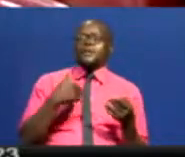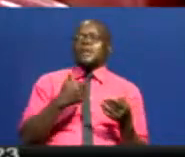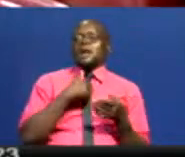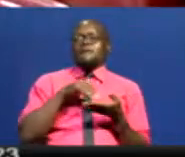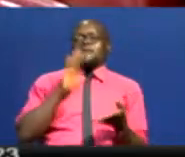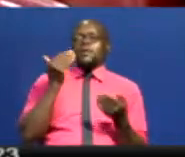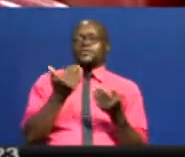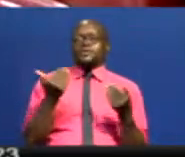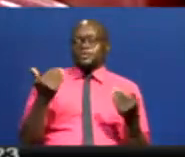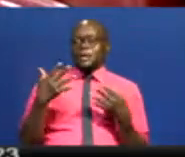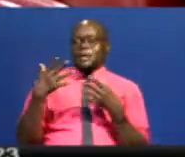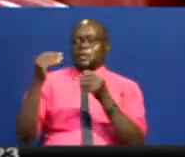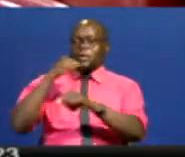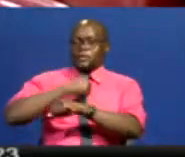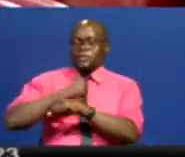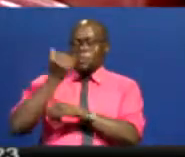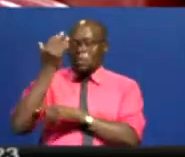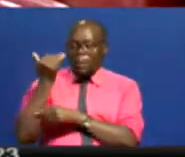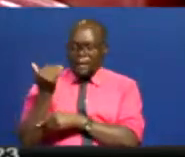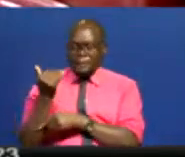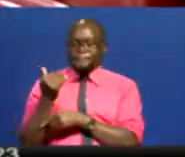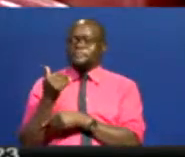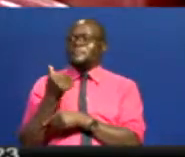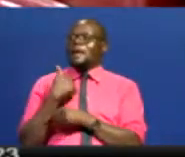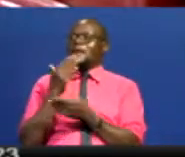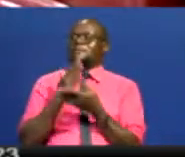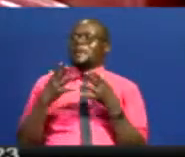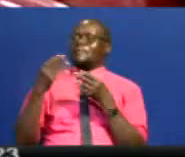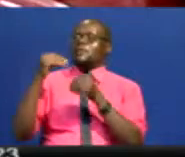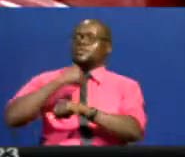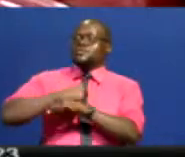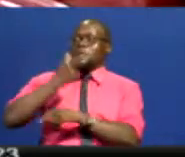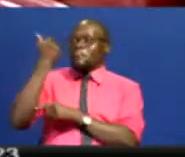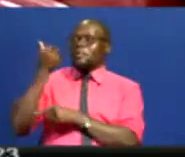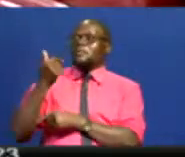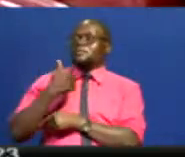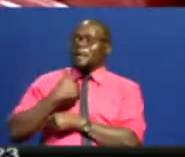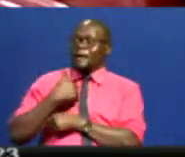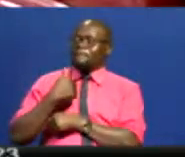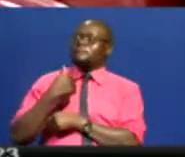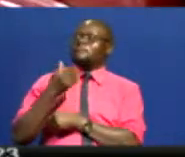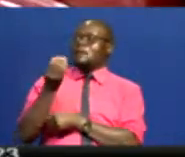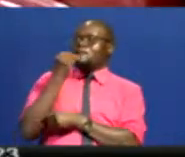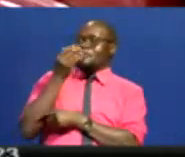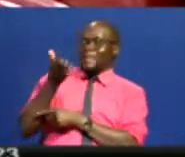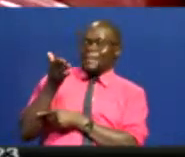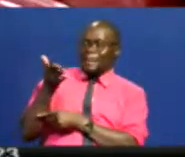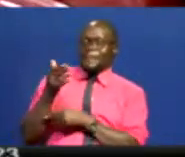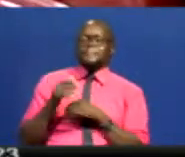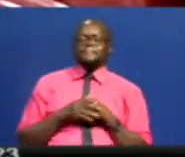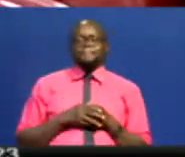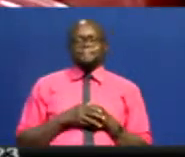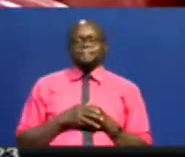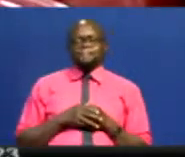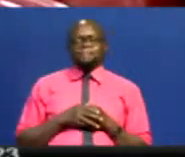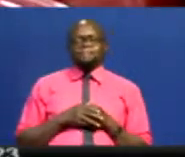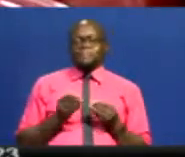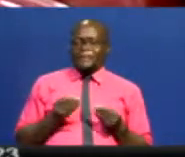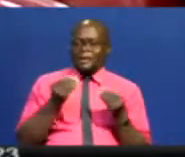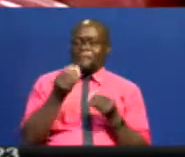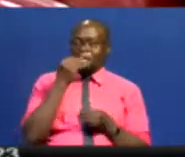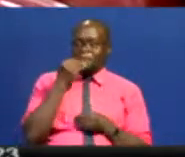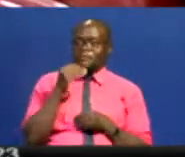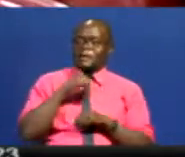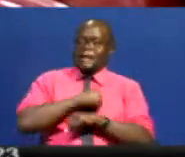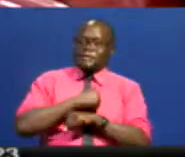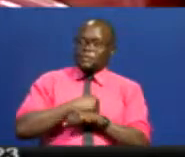more children going to school, because there are those who go to school because they've been attracted with the fact that they are given food at